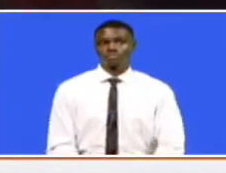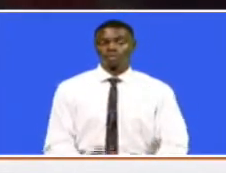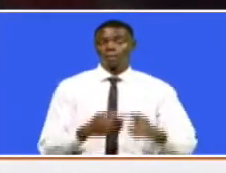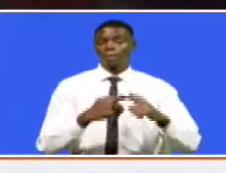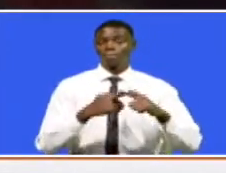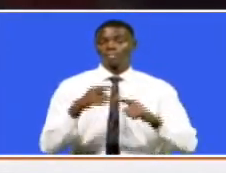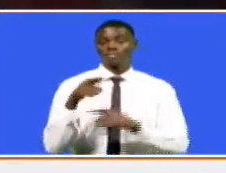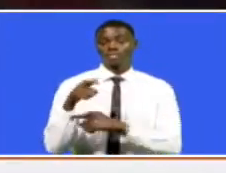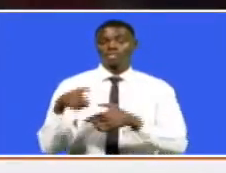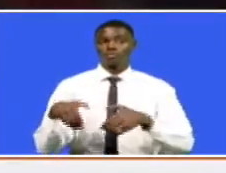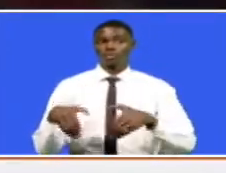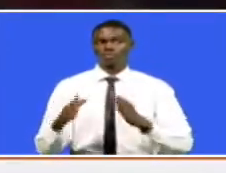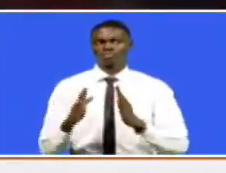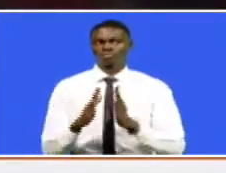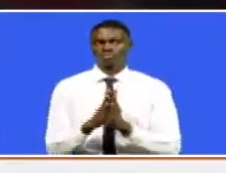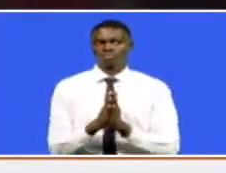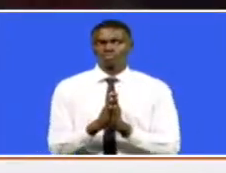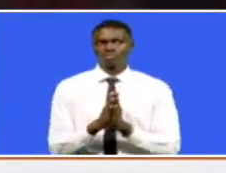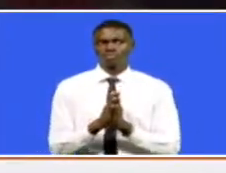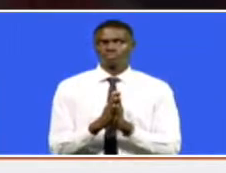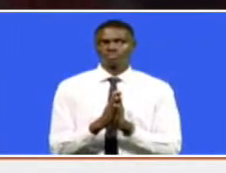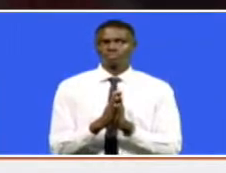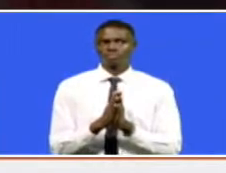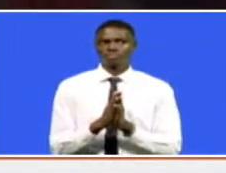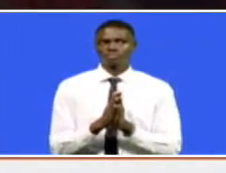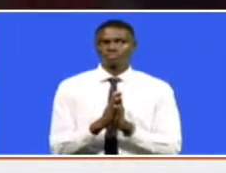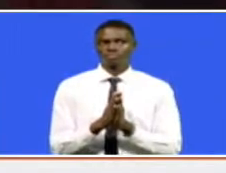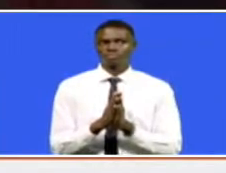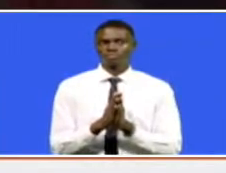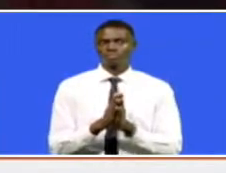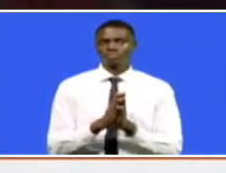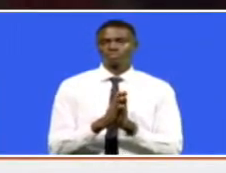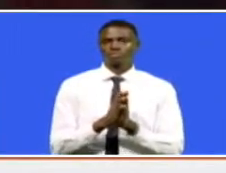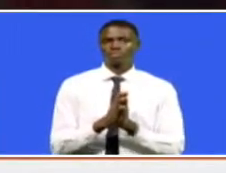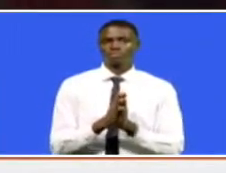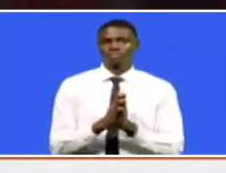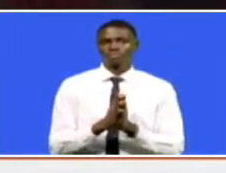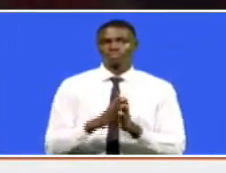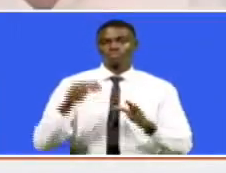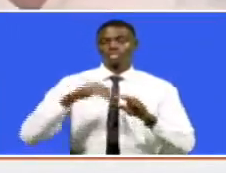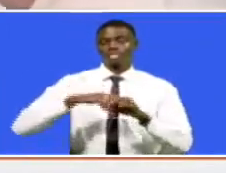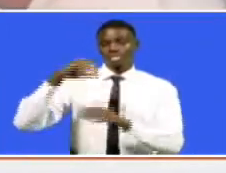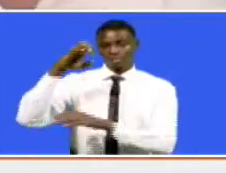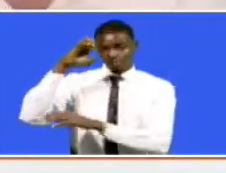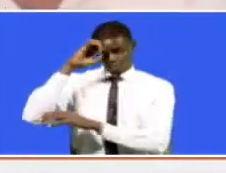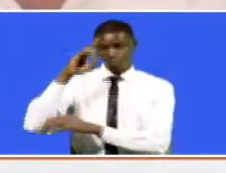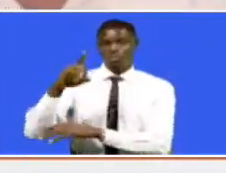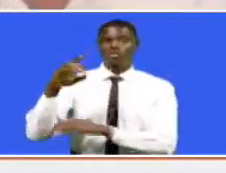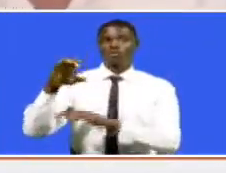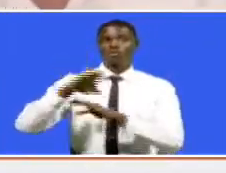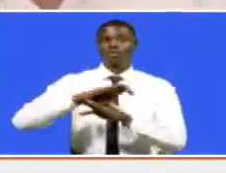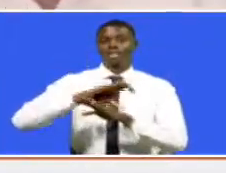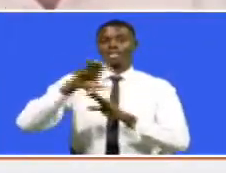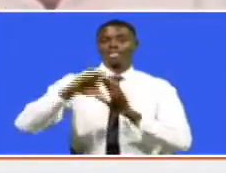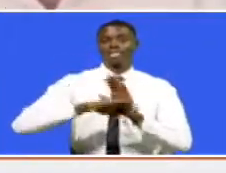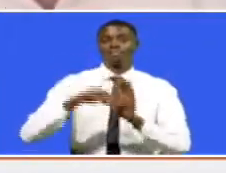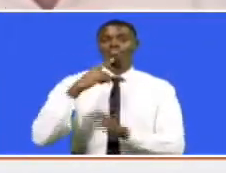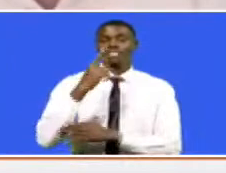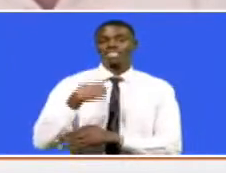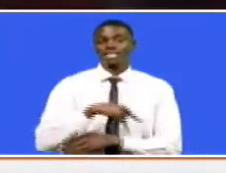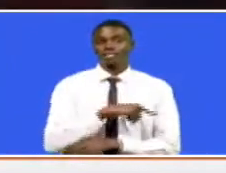perpetually on a matter as critical as a change in education curriculum. Tell us